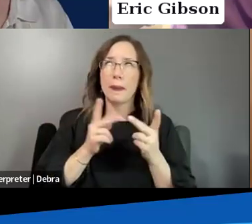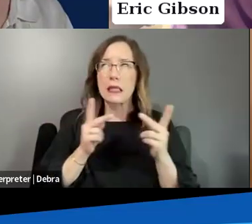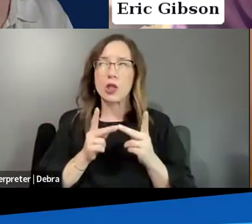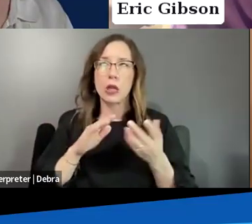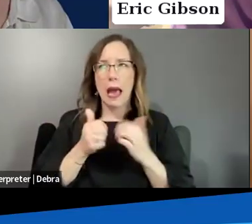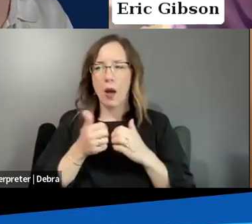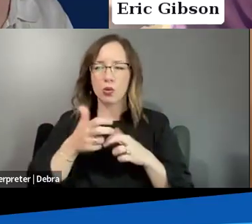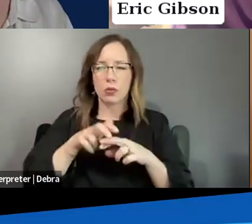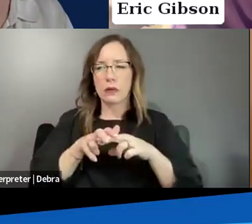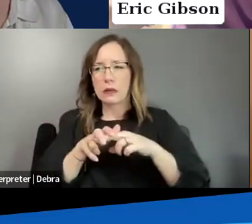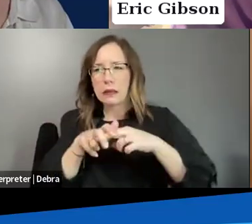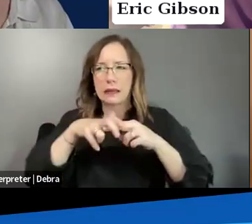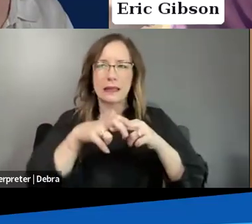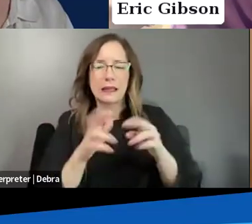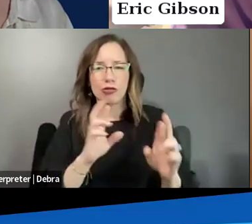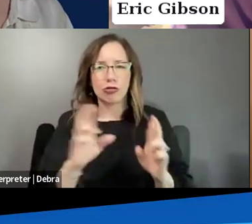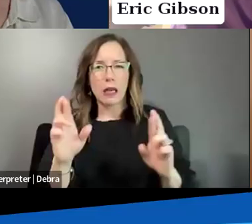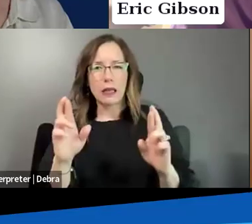the more you can